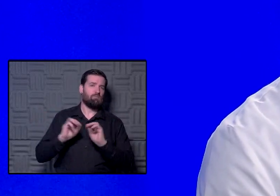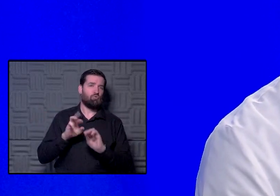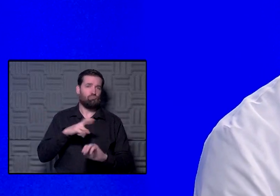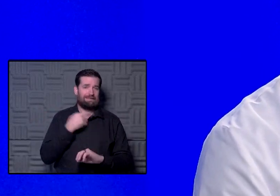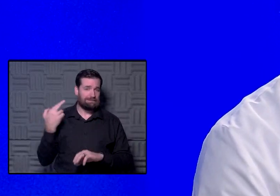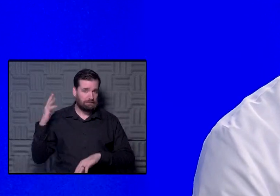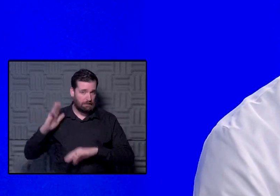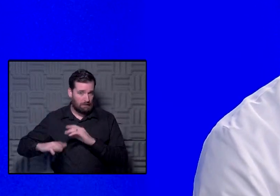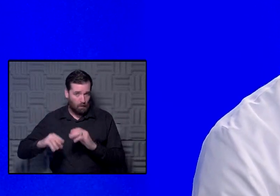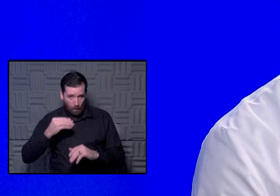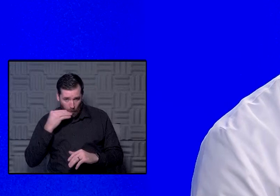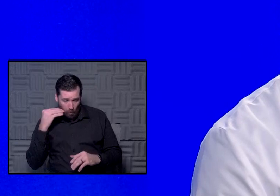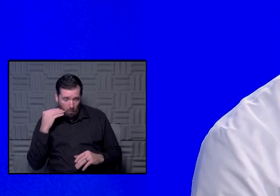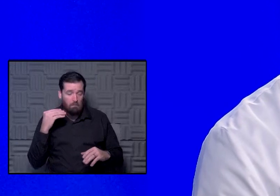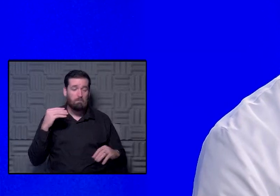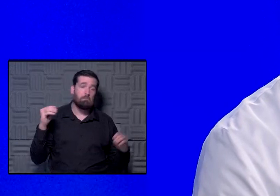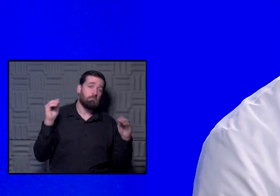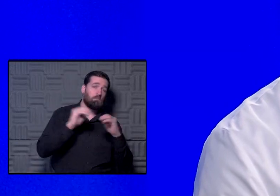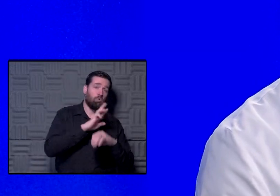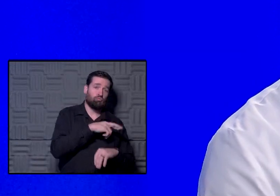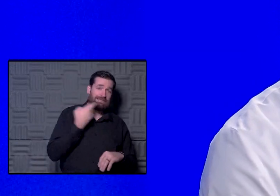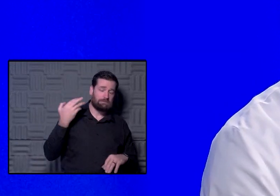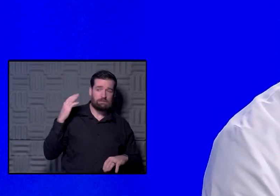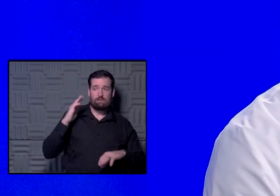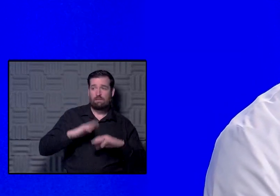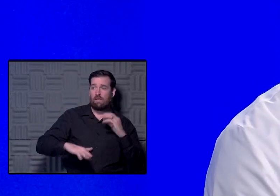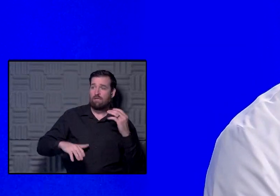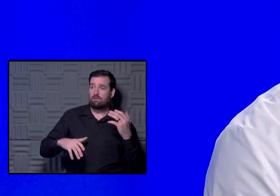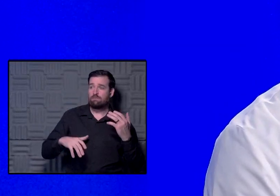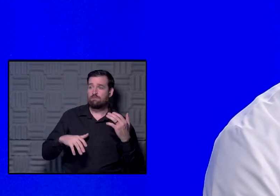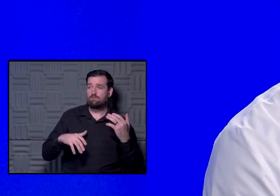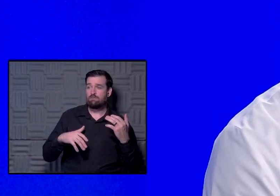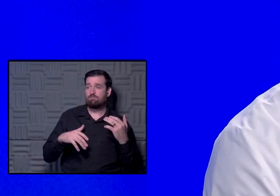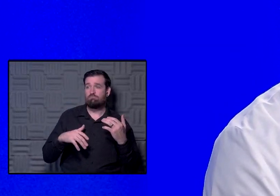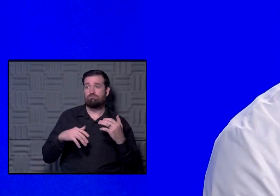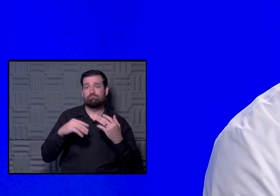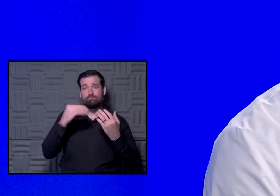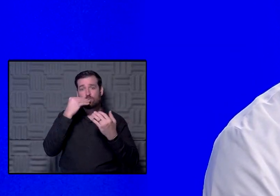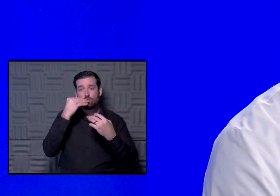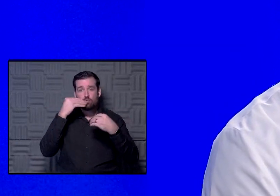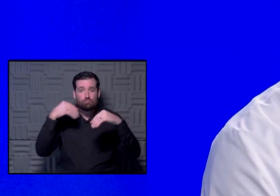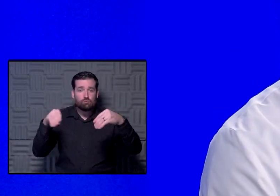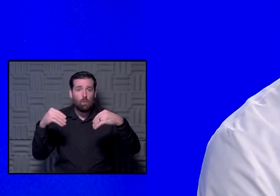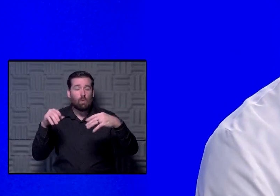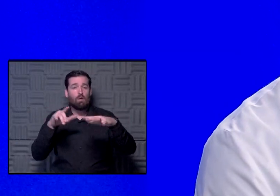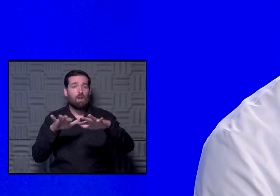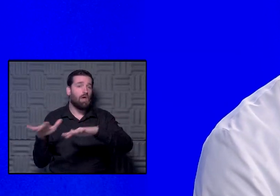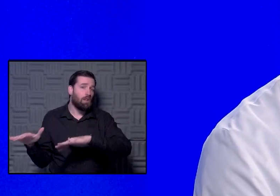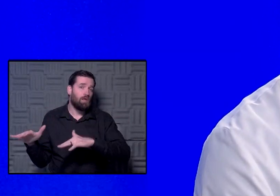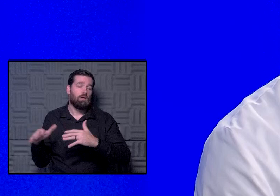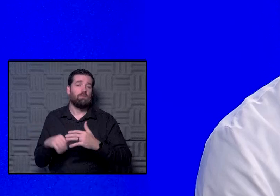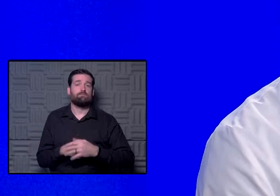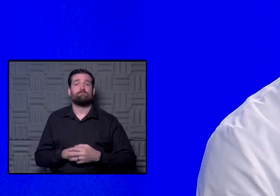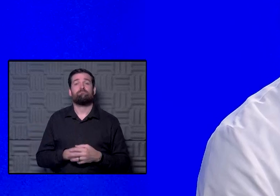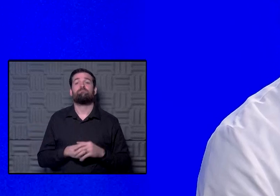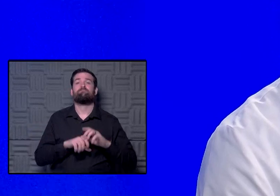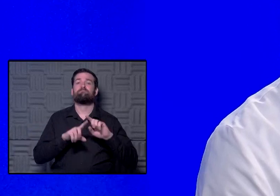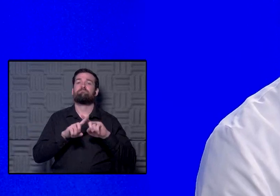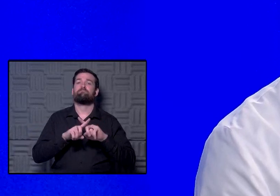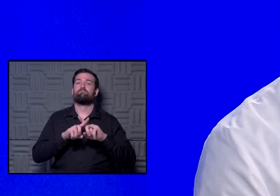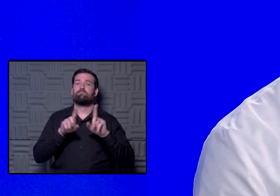being at home. It's probably going to be more risk than maybe just going through the grocery store, things of that nature.